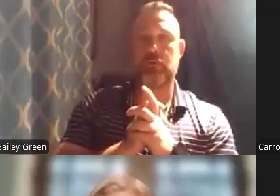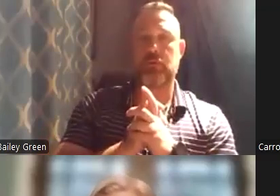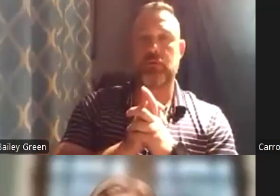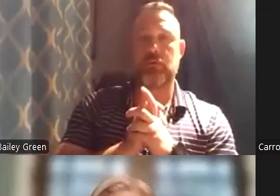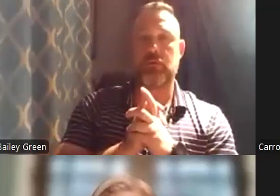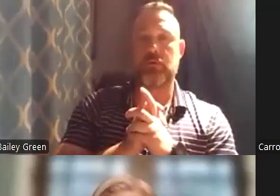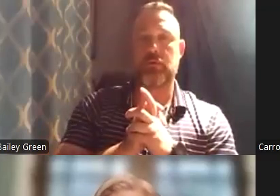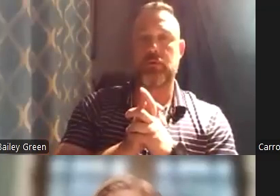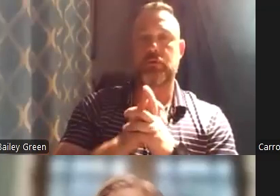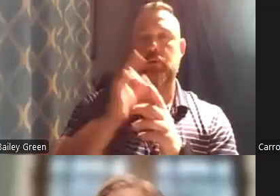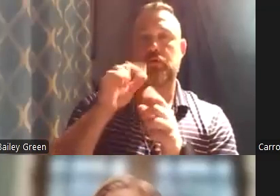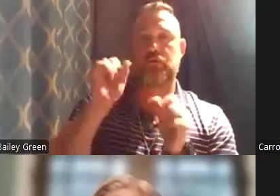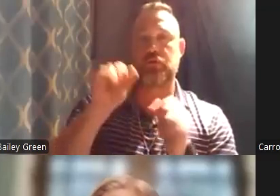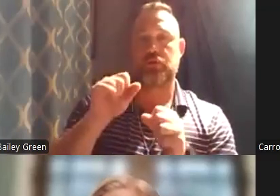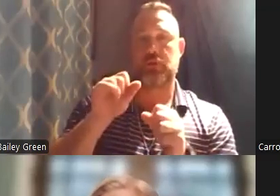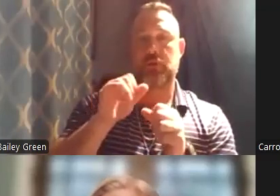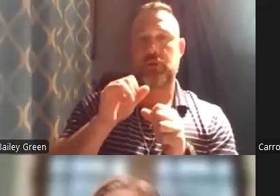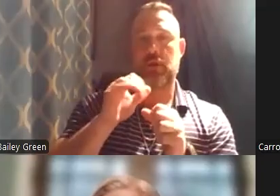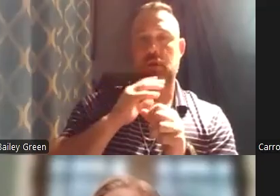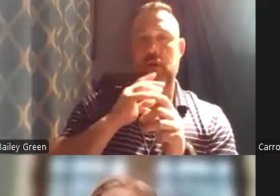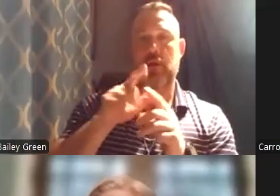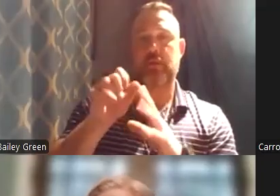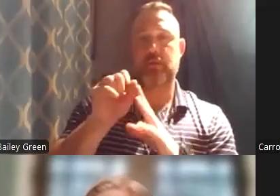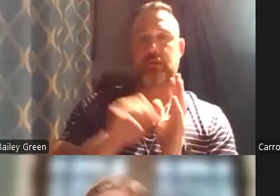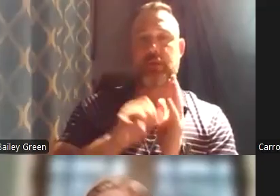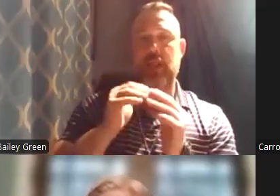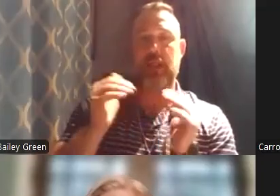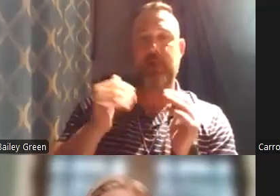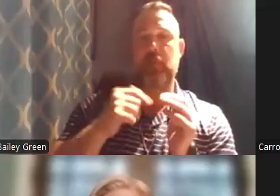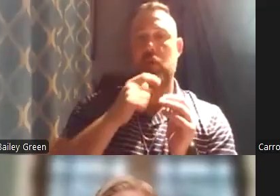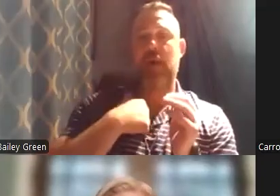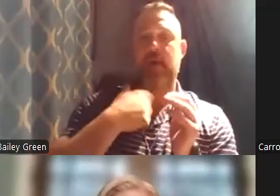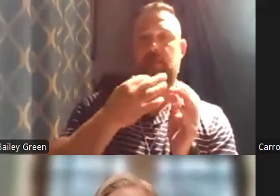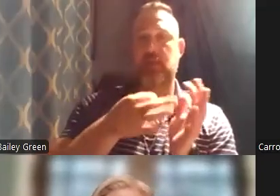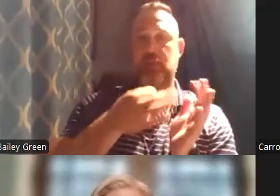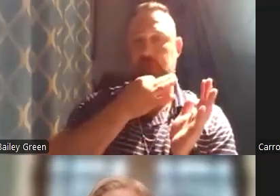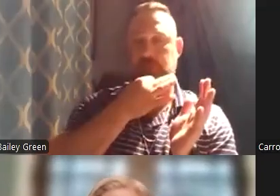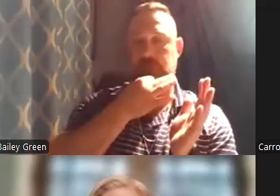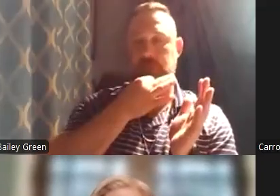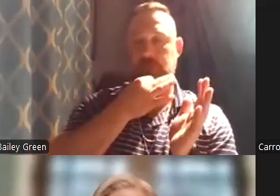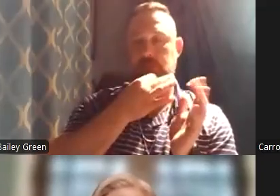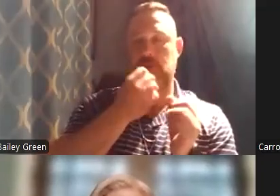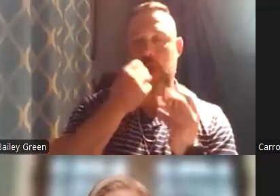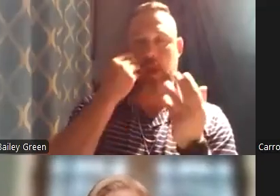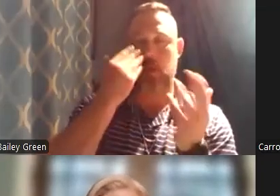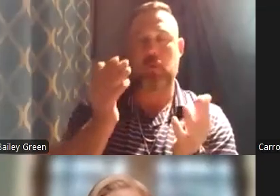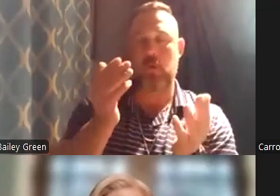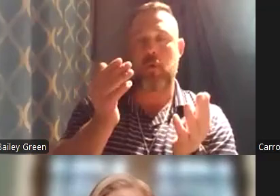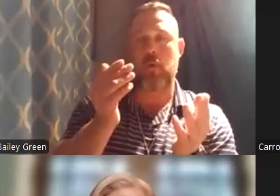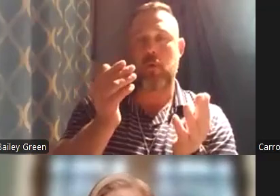And so that she can talk with those, at the state level who do have that expertise. So I don't know if that's like